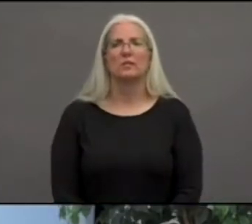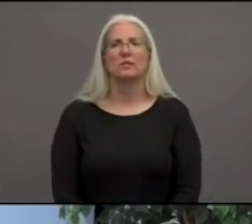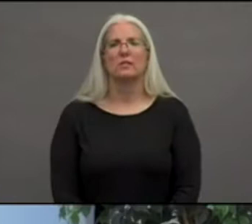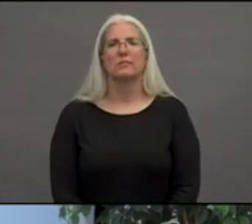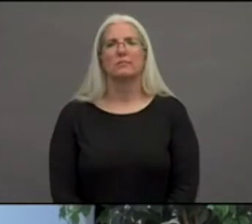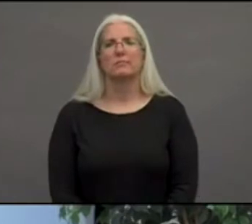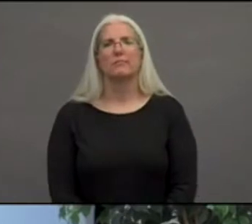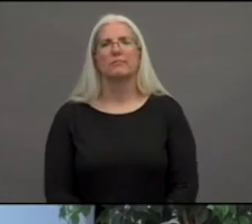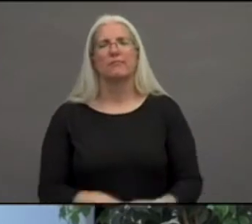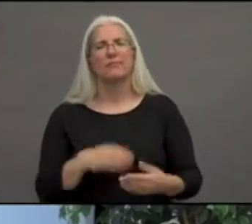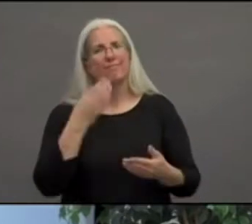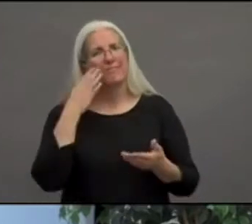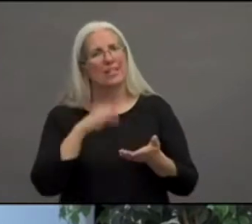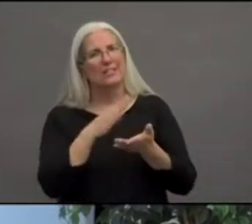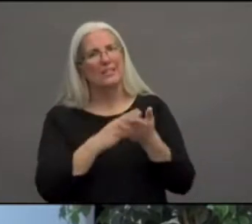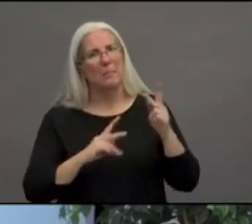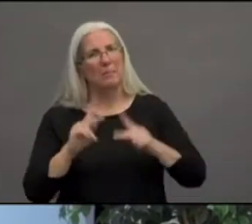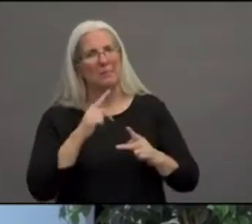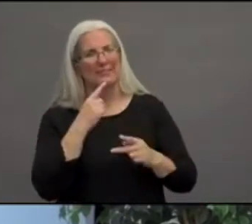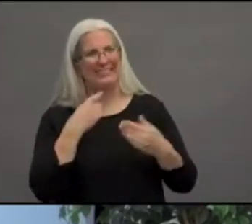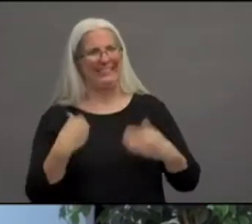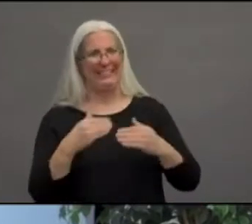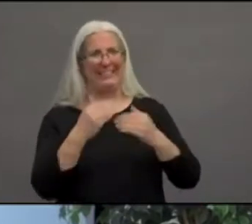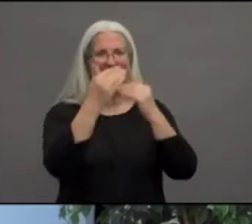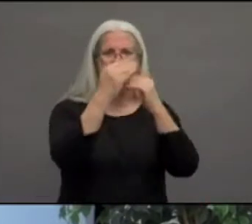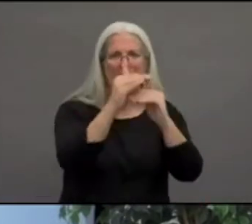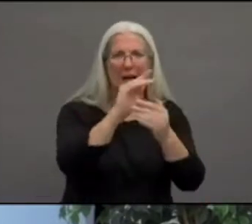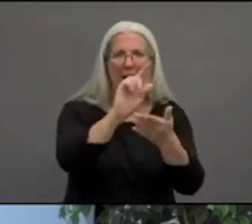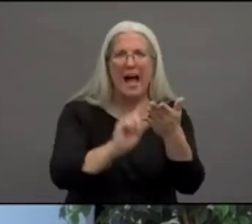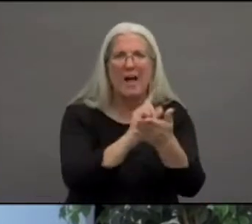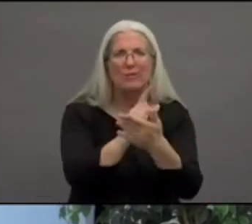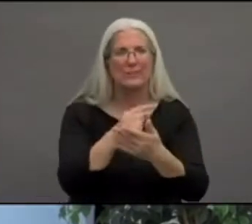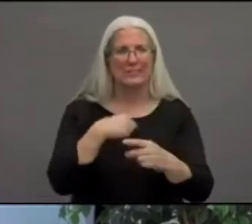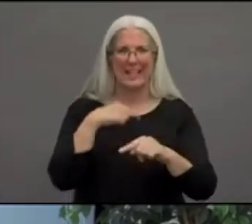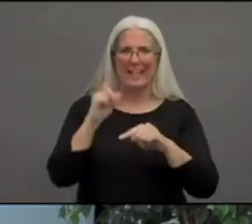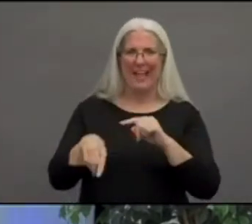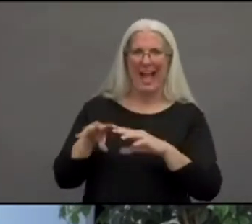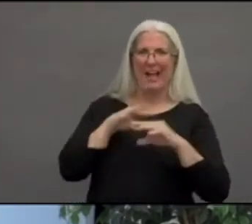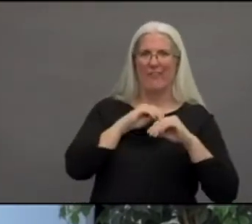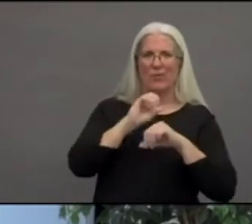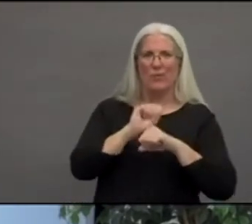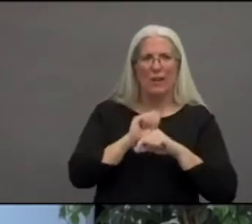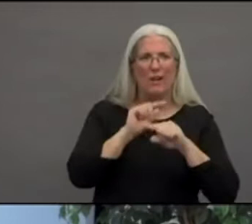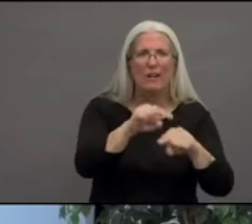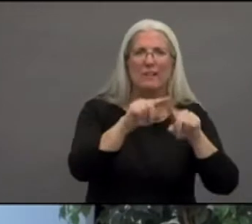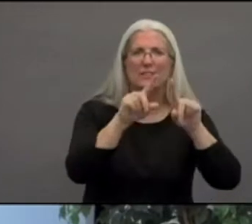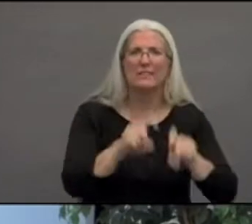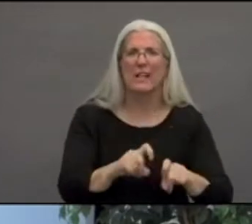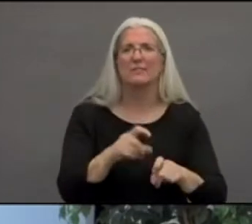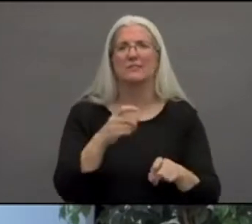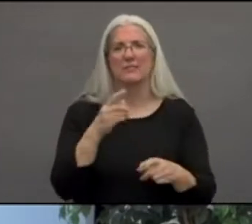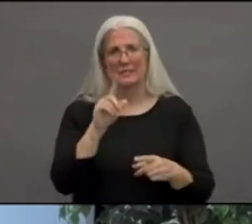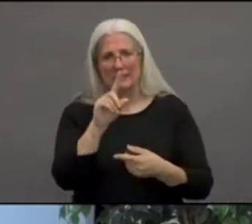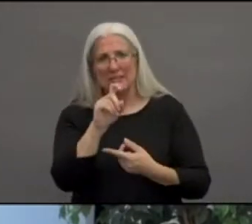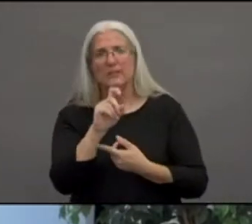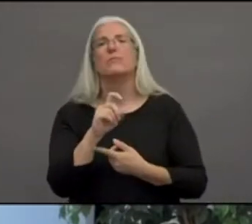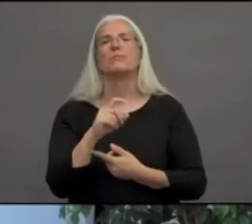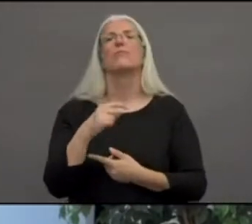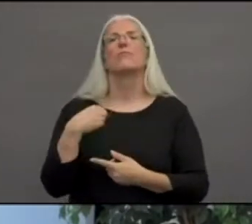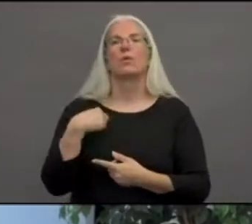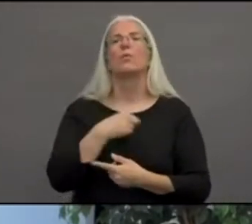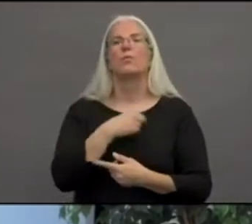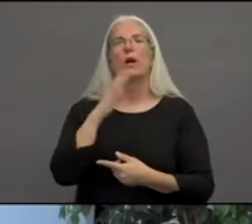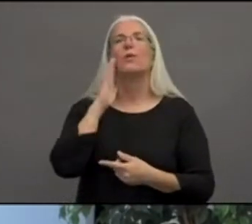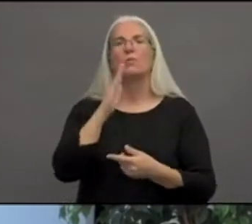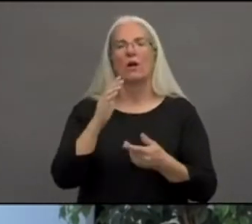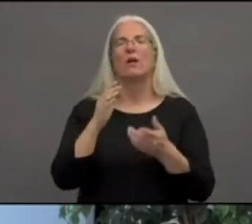or I can't get off work and go. And I know one solution we have here at the county is to ask your manager if you can